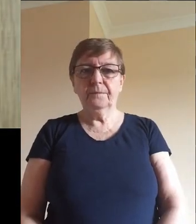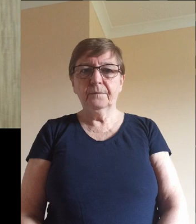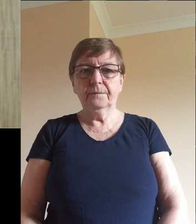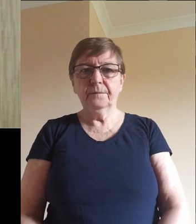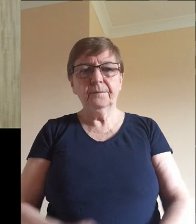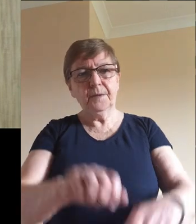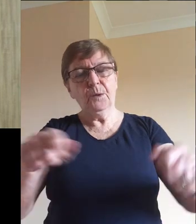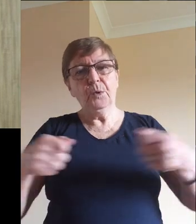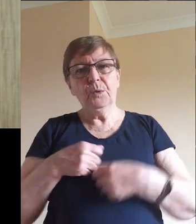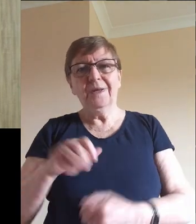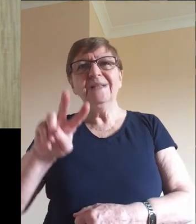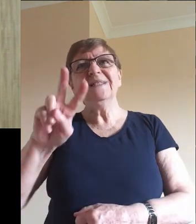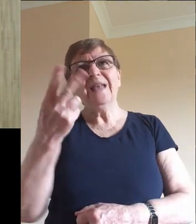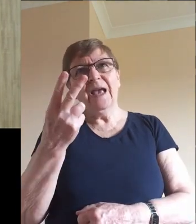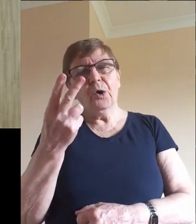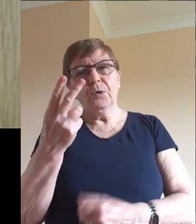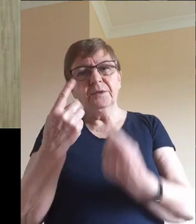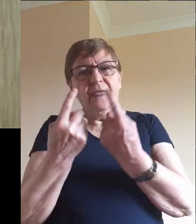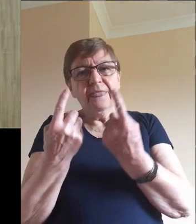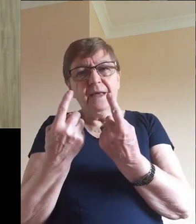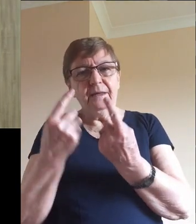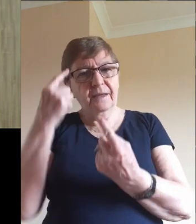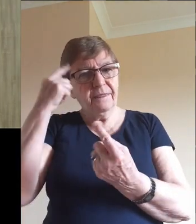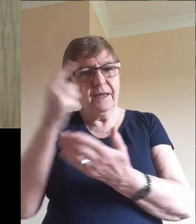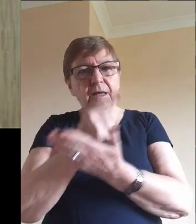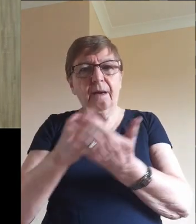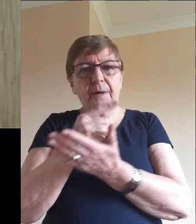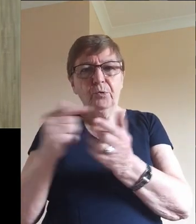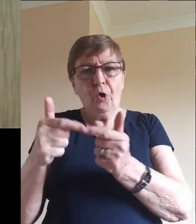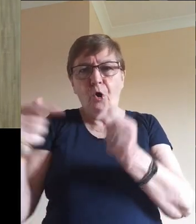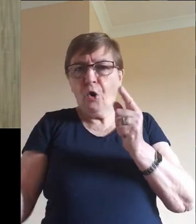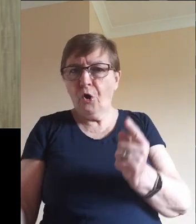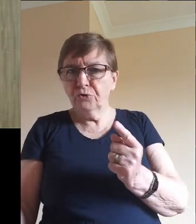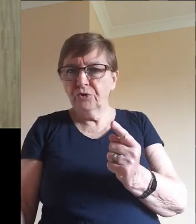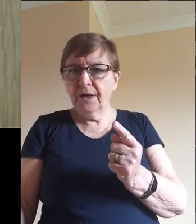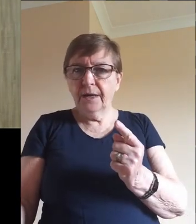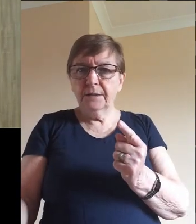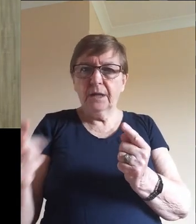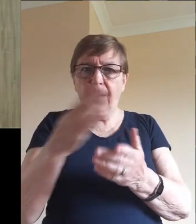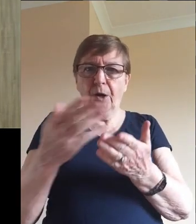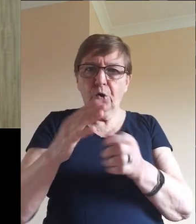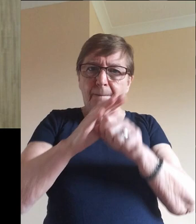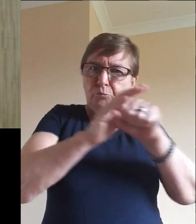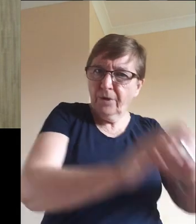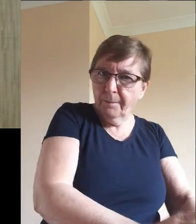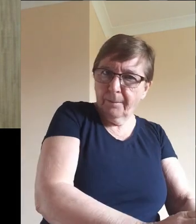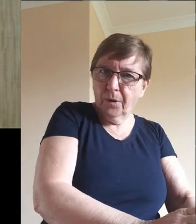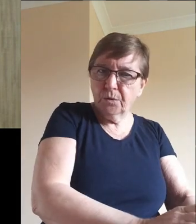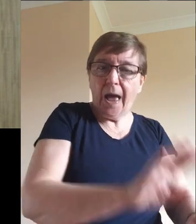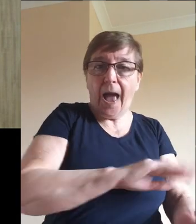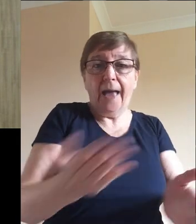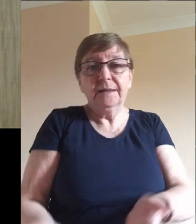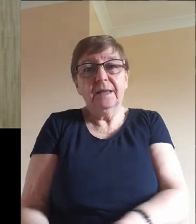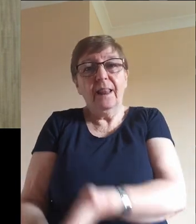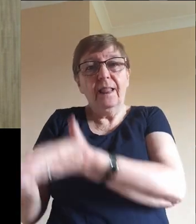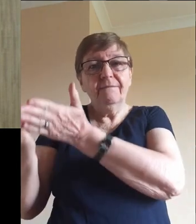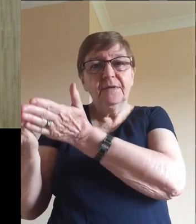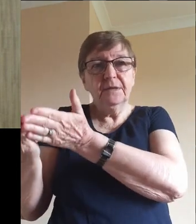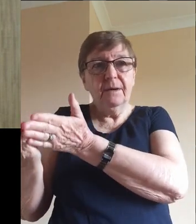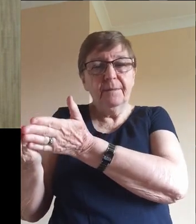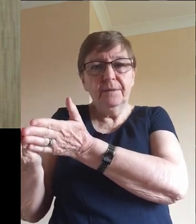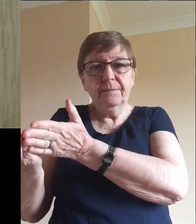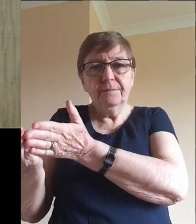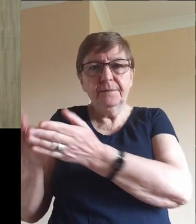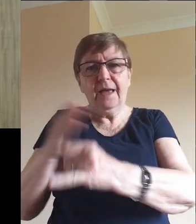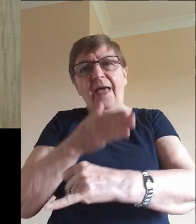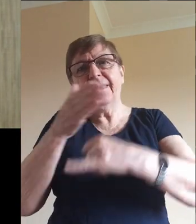Our second contrast is the contrast between being brought down and lifted up. At the end